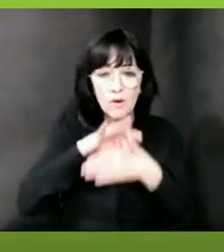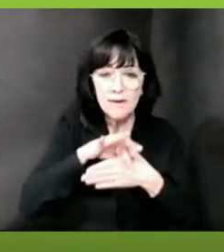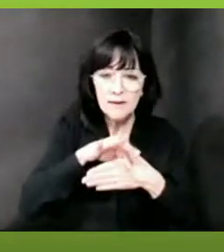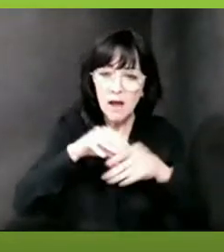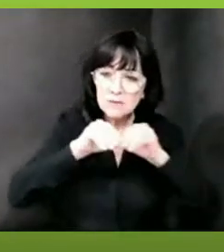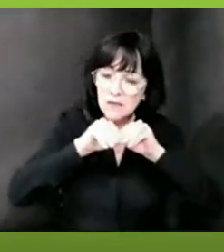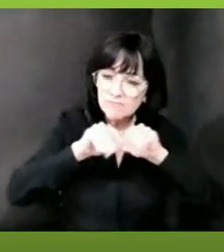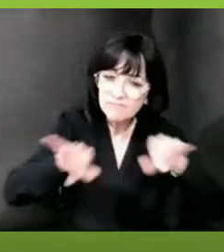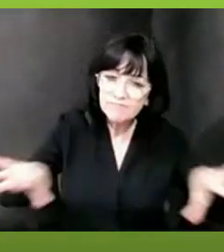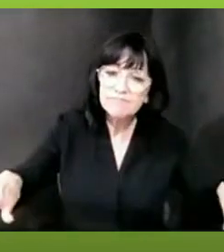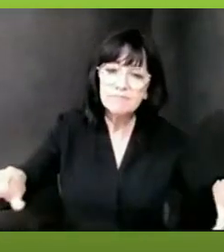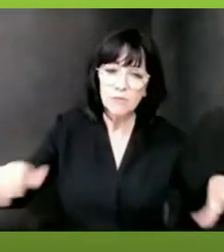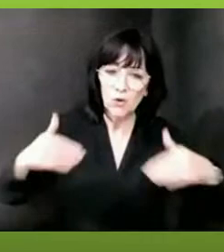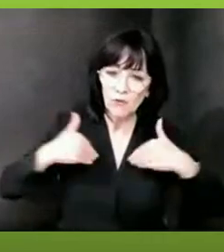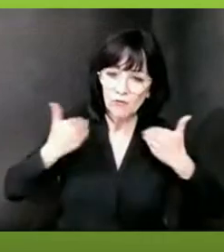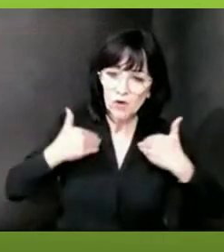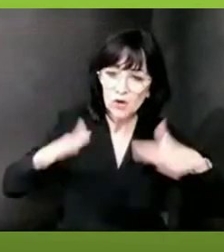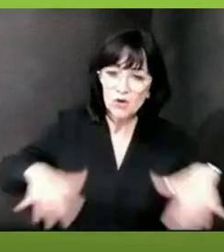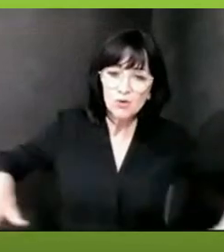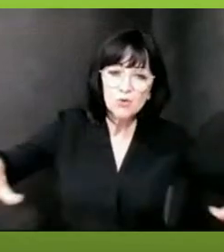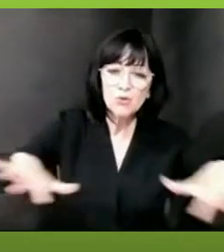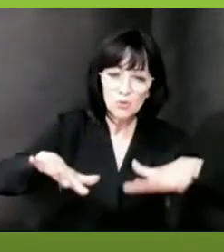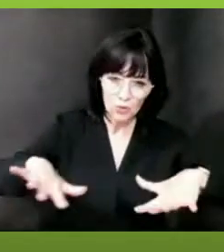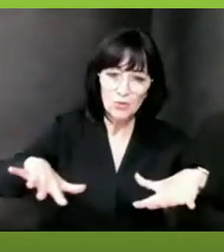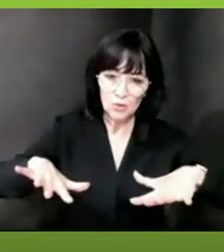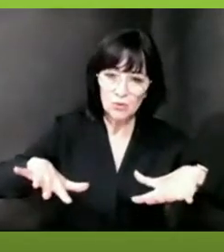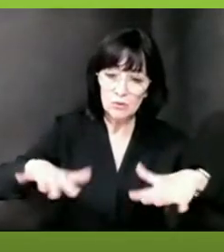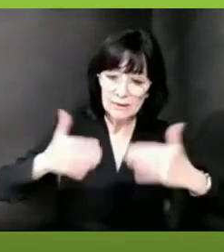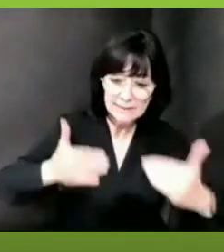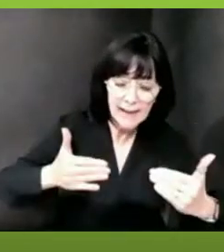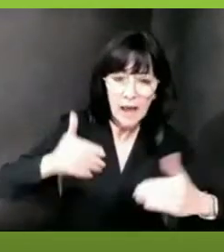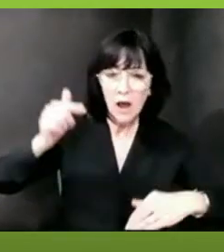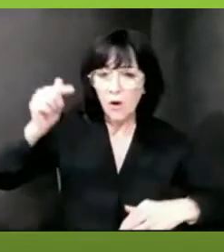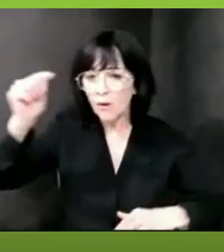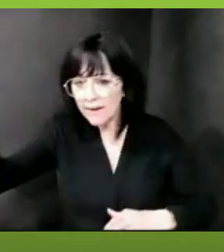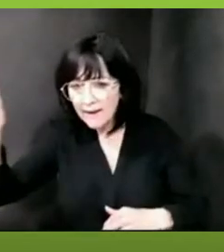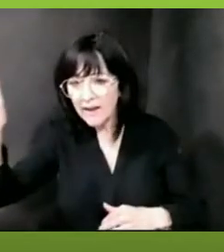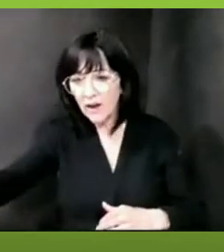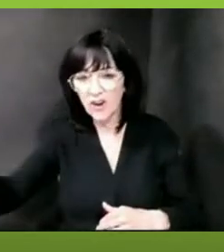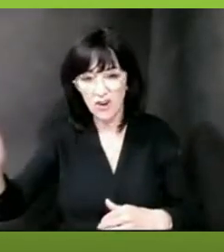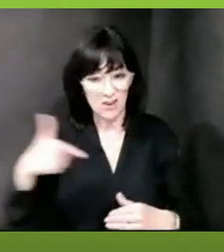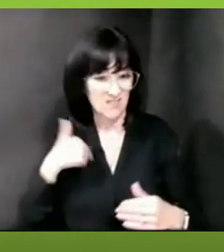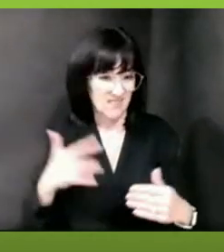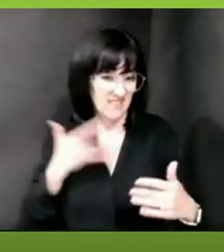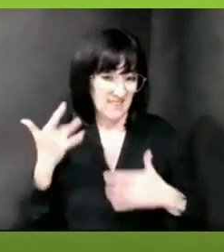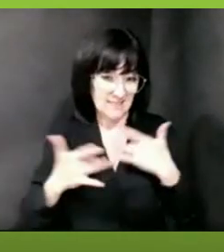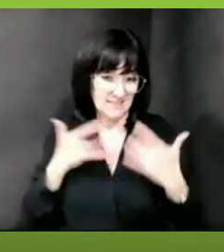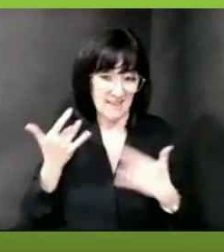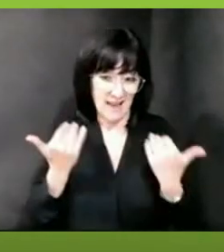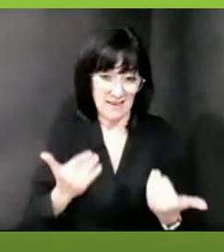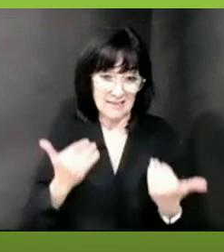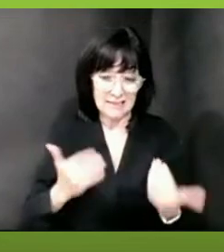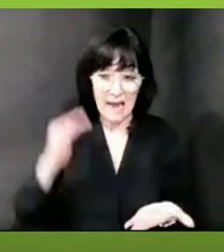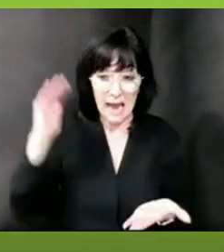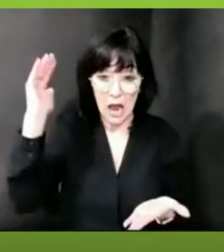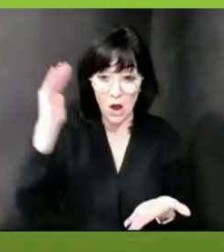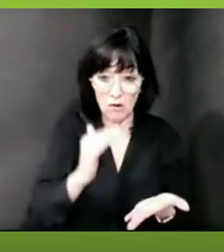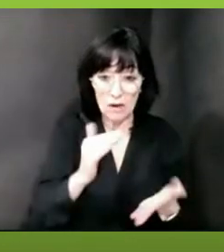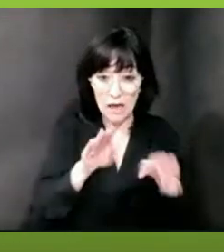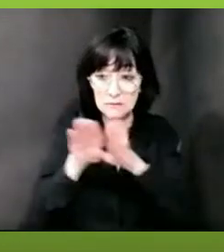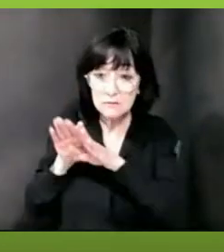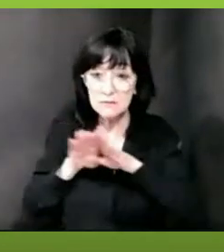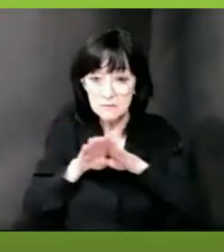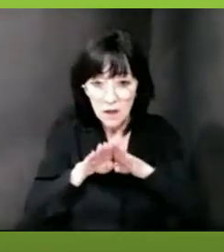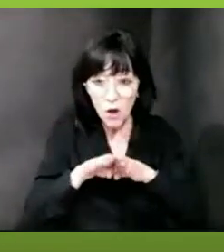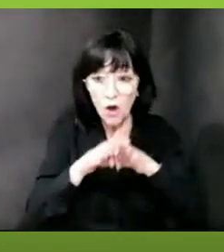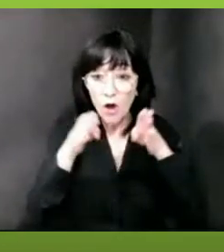later. But that being said, we are still very excited to be more hands-on after the pandemic. I think one thing we're